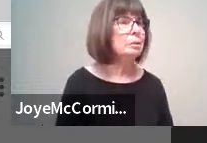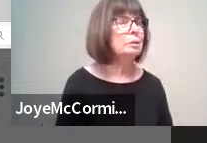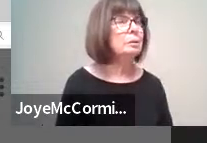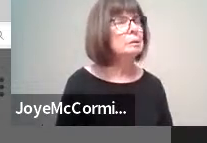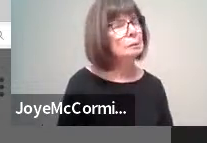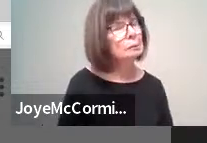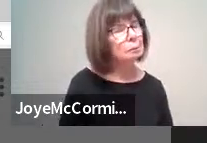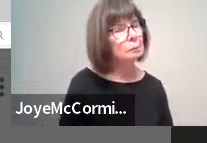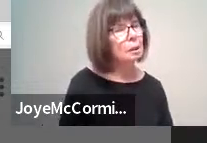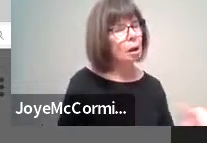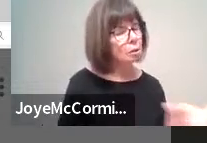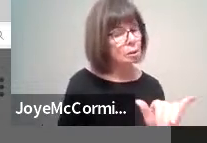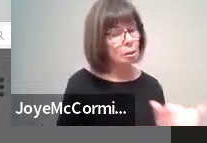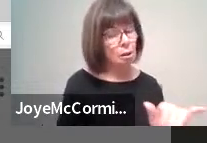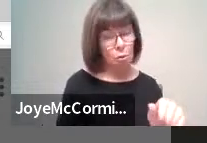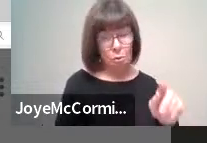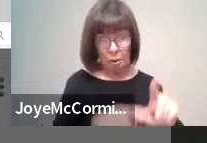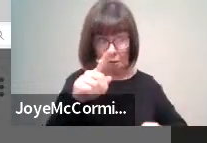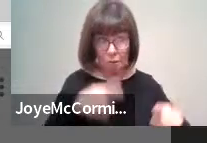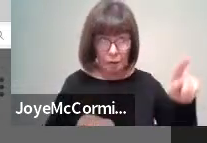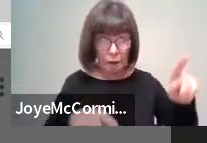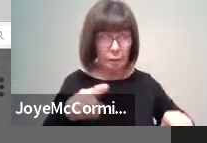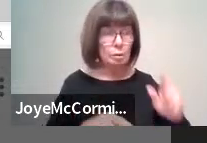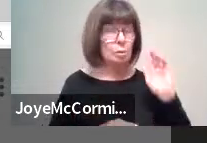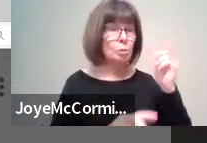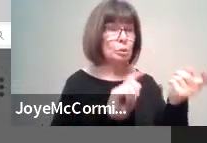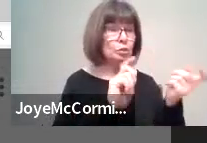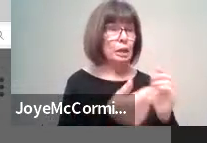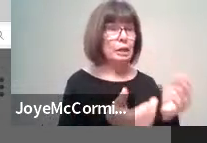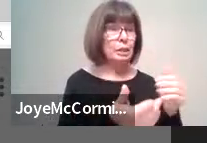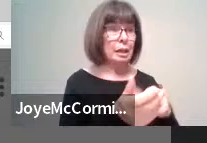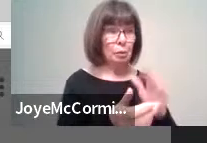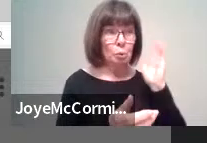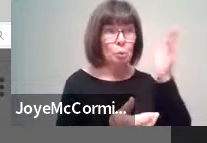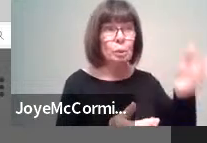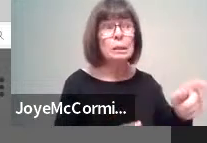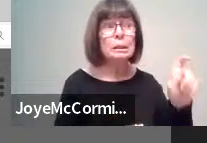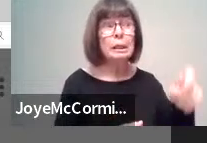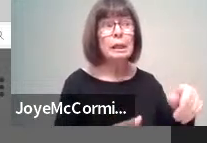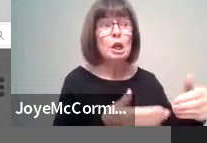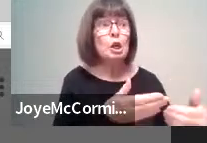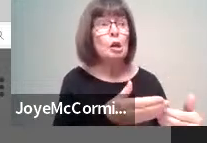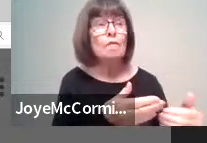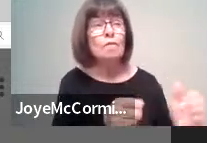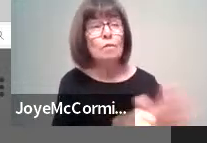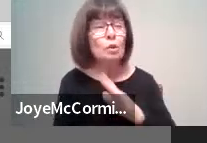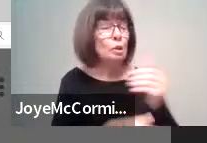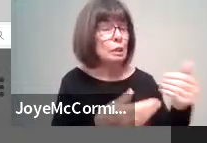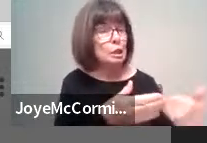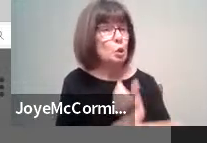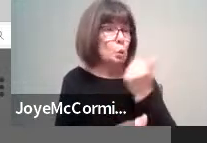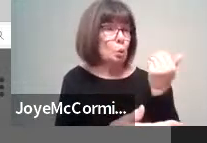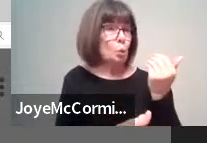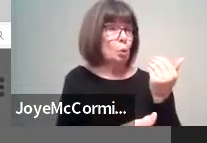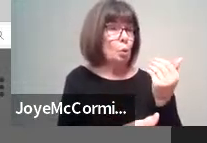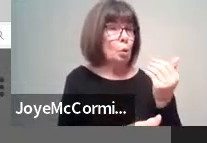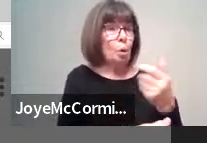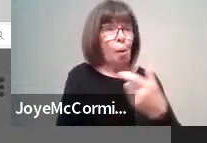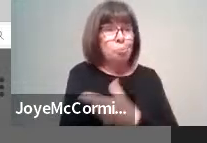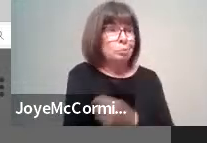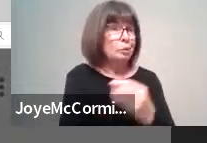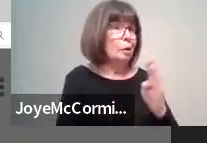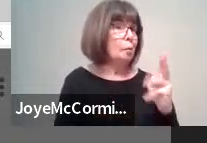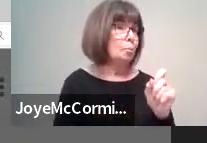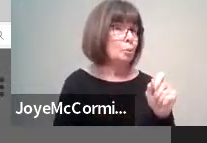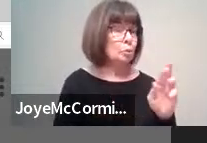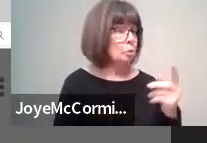are the variants going to change again, and are we going to need a totally new type of booster, and how fast is that going to come has been one of the